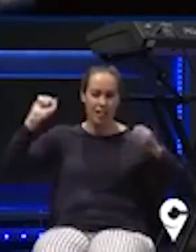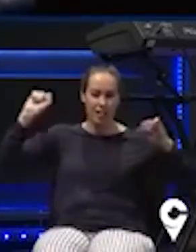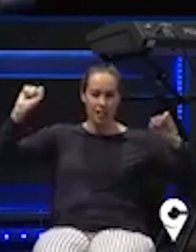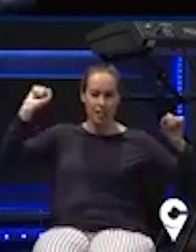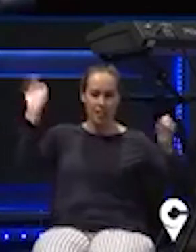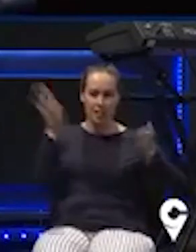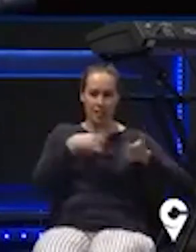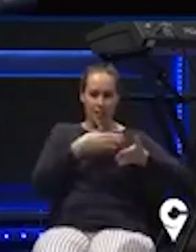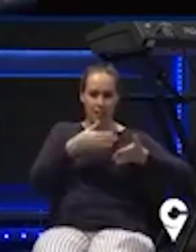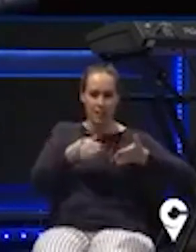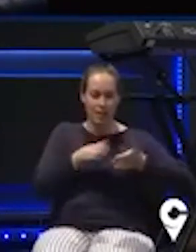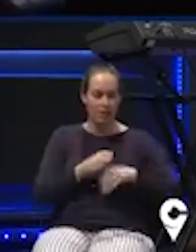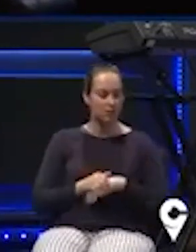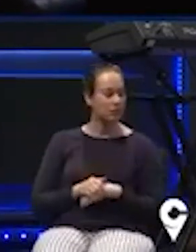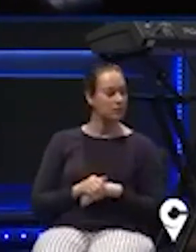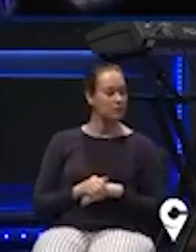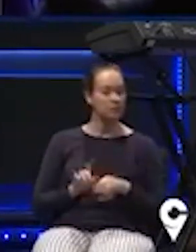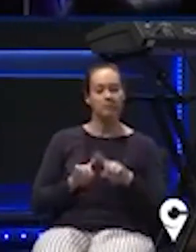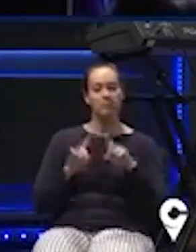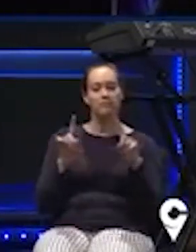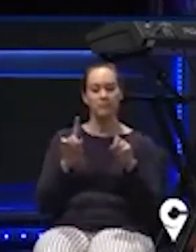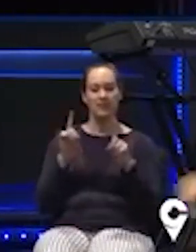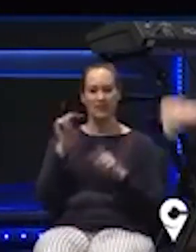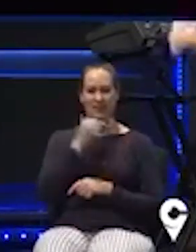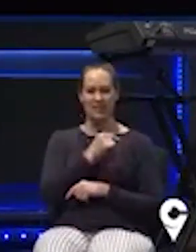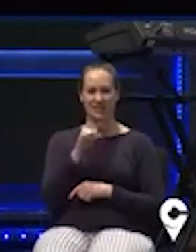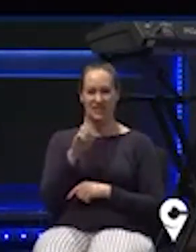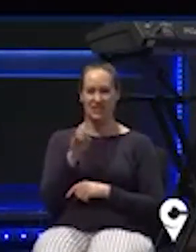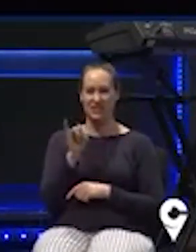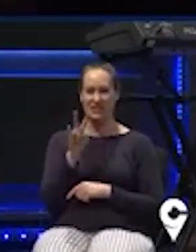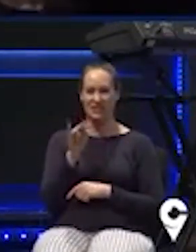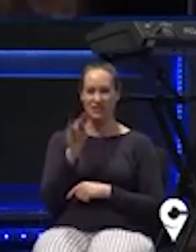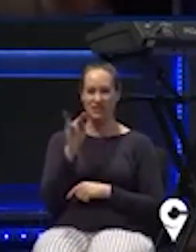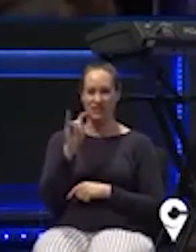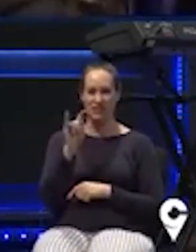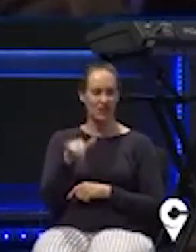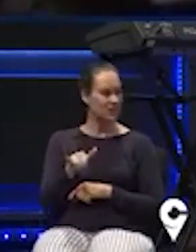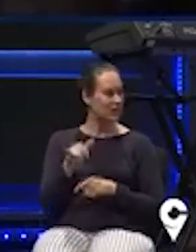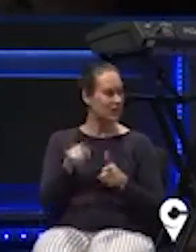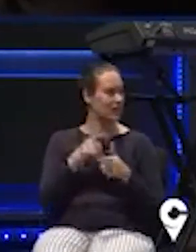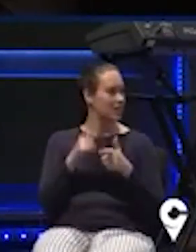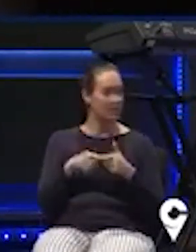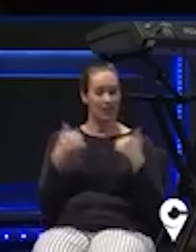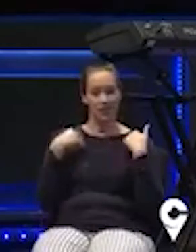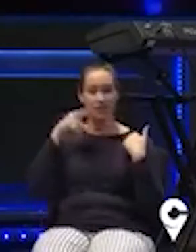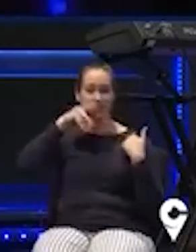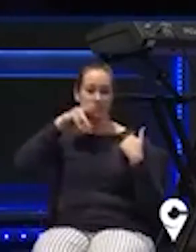is heaven. This is the divinity. And then you've got just this little bitty old plastic cup that ain't worth nothing.